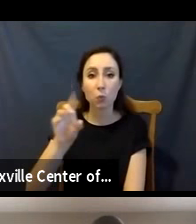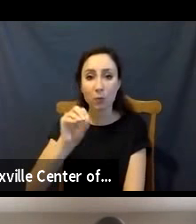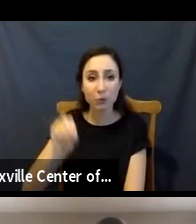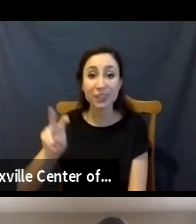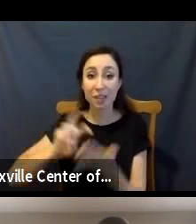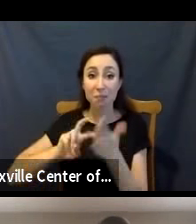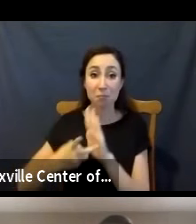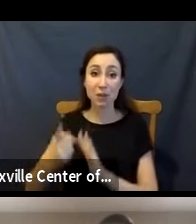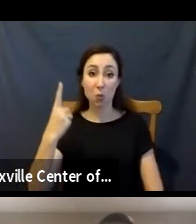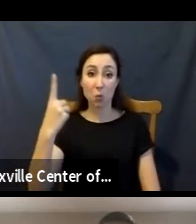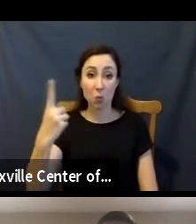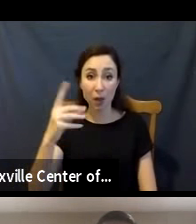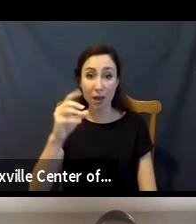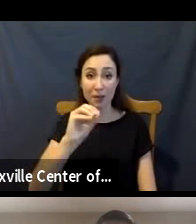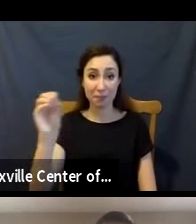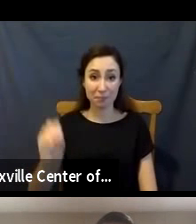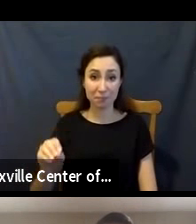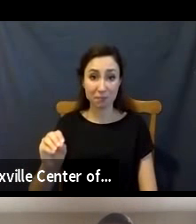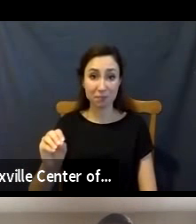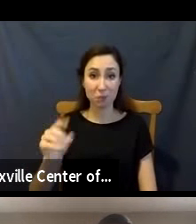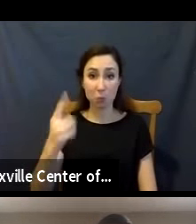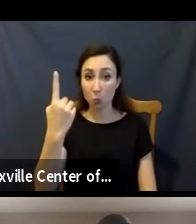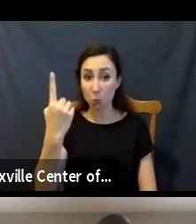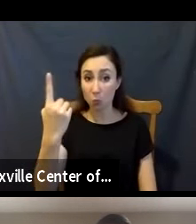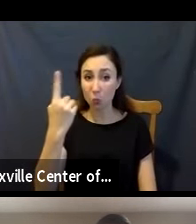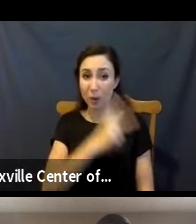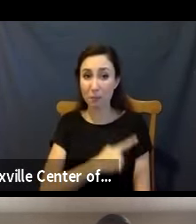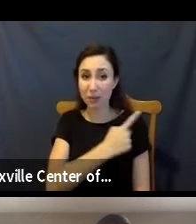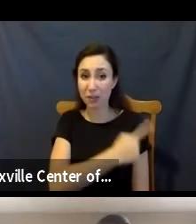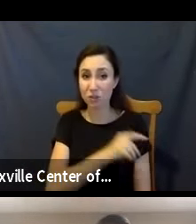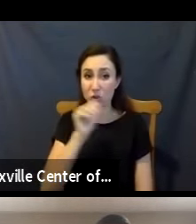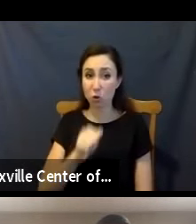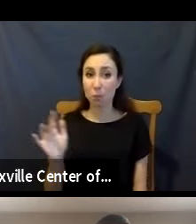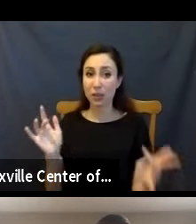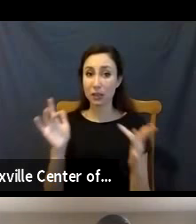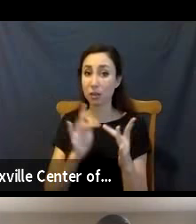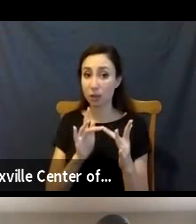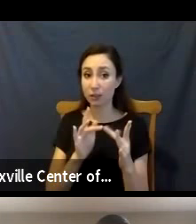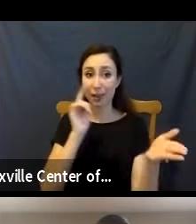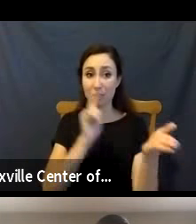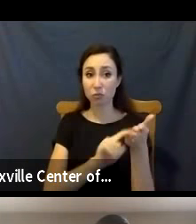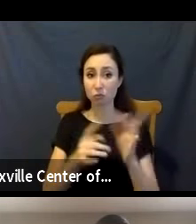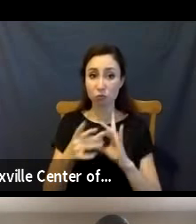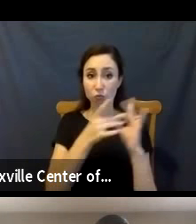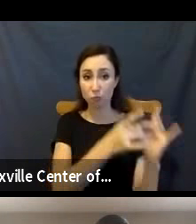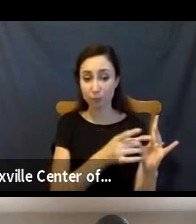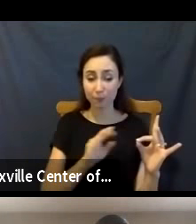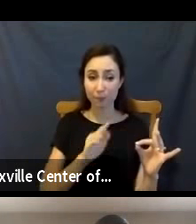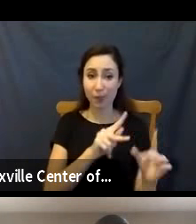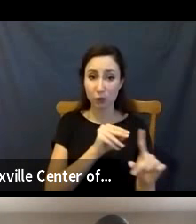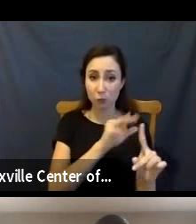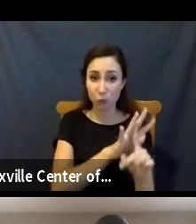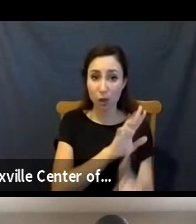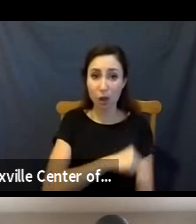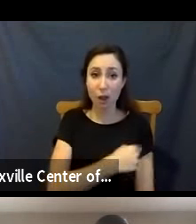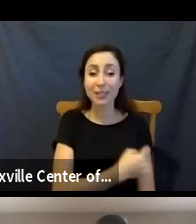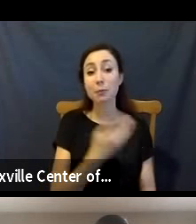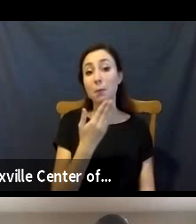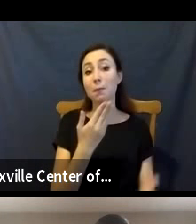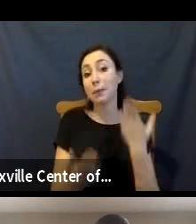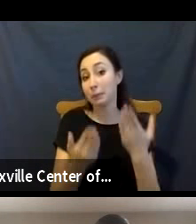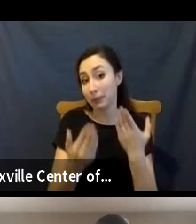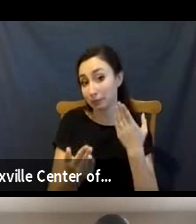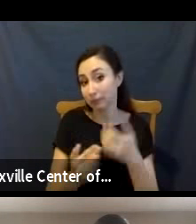patient, could be contact traced back to exposure in a hospital, maybe, which means that